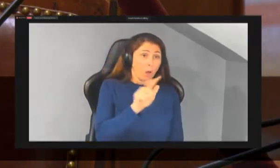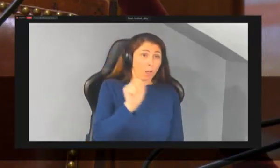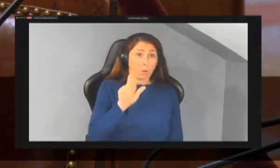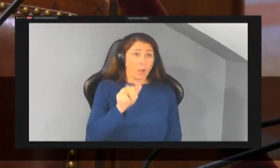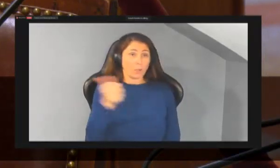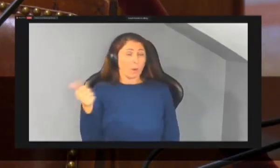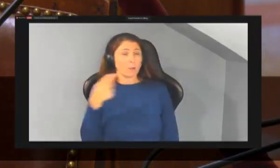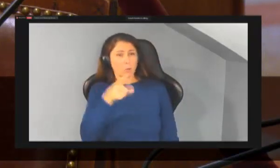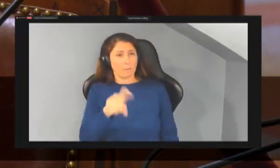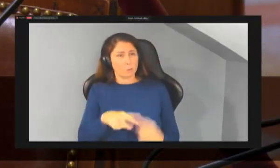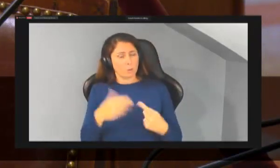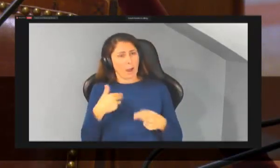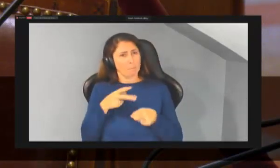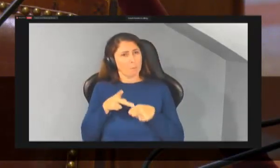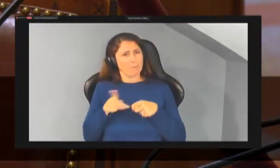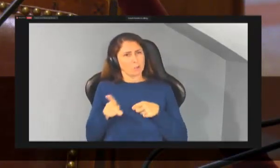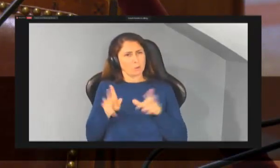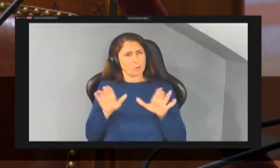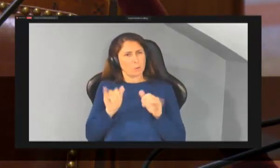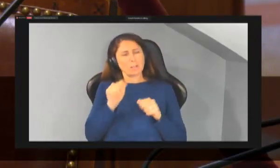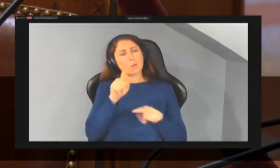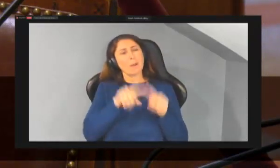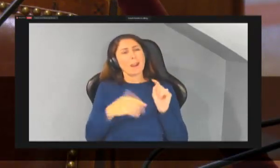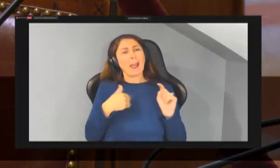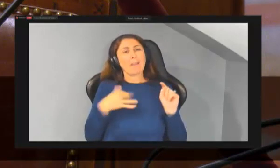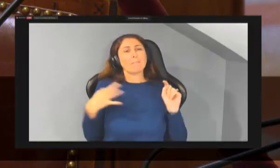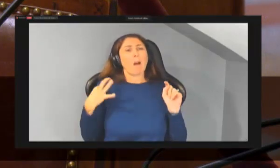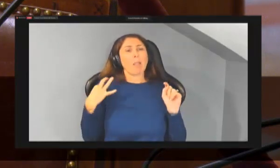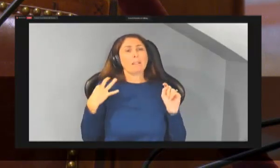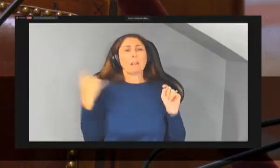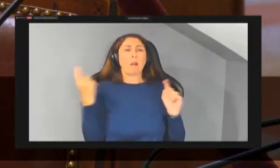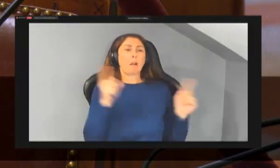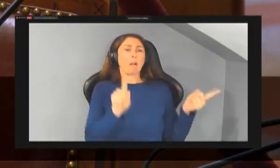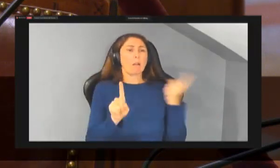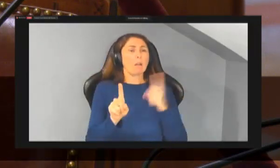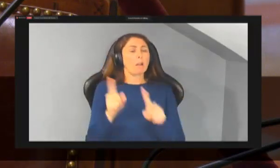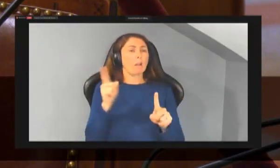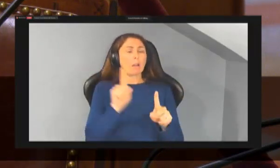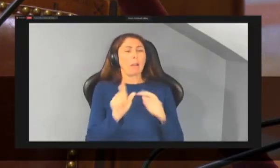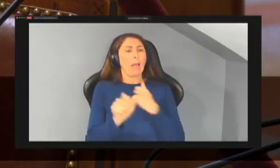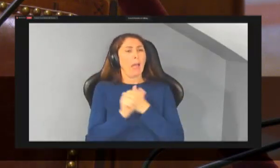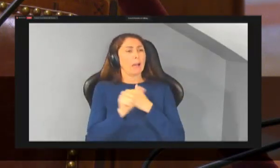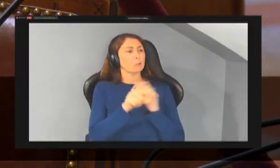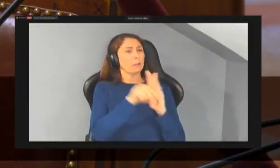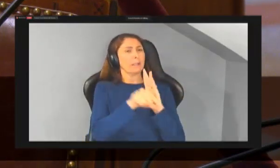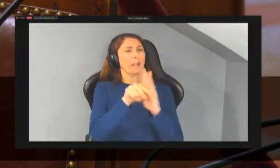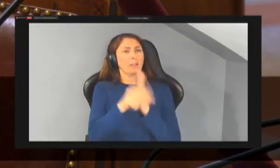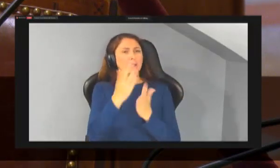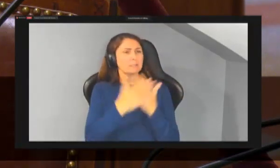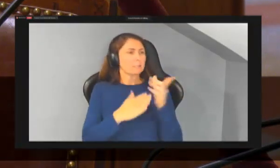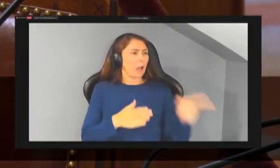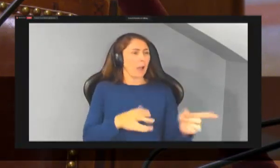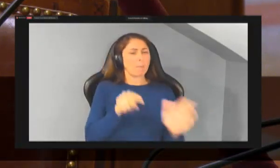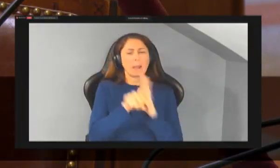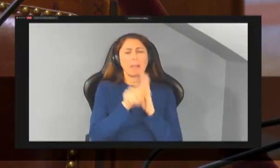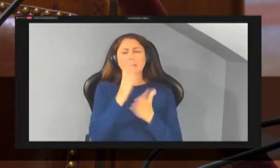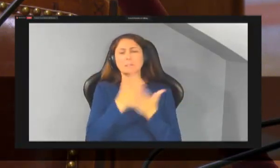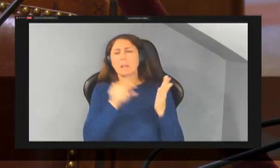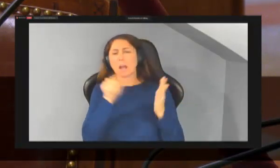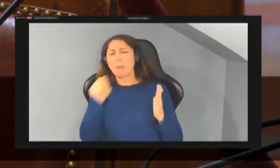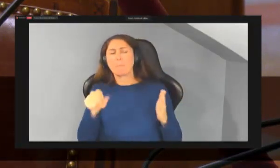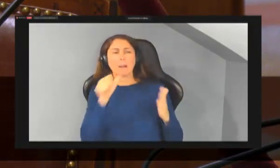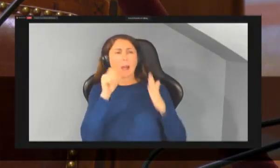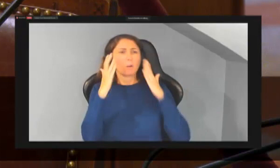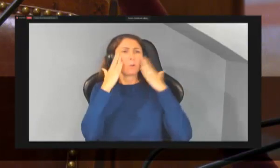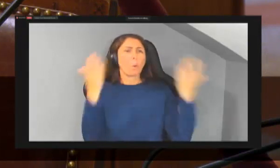have professionals doing it. You can't just have volunteers coming in and haphazardly killing some deer here, some deer there, not knowing how many the